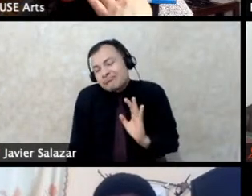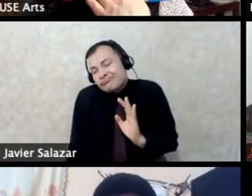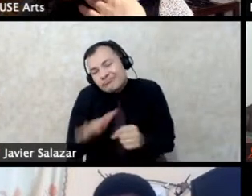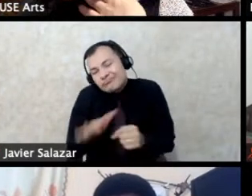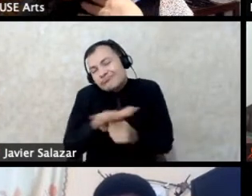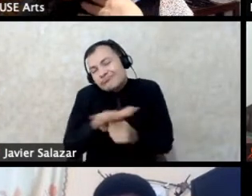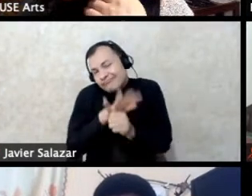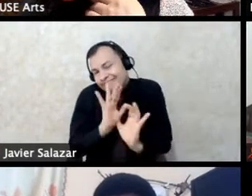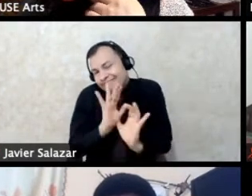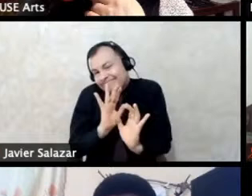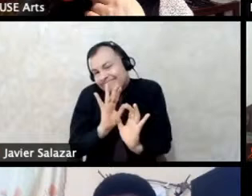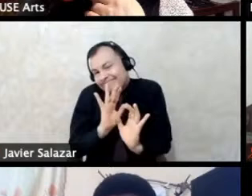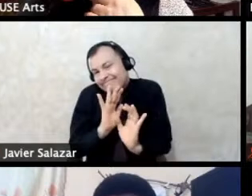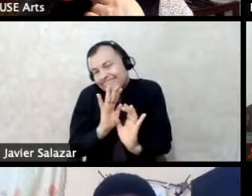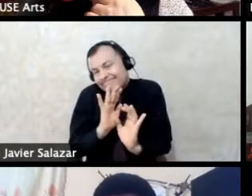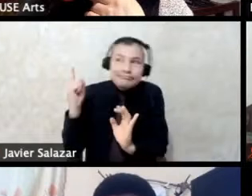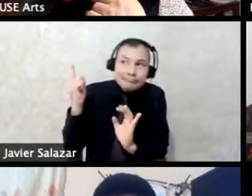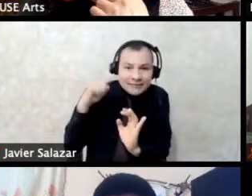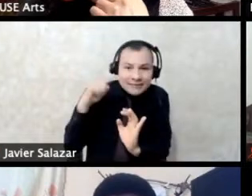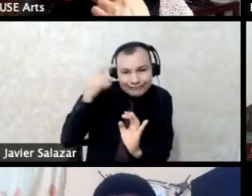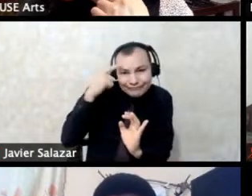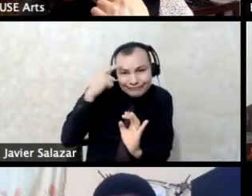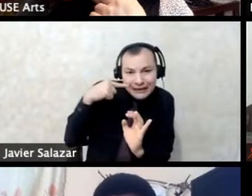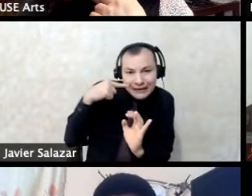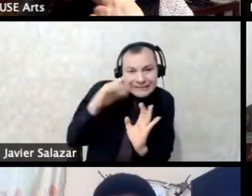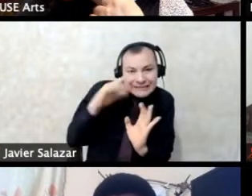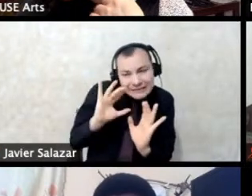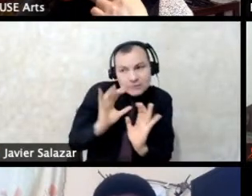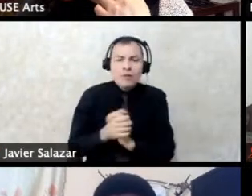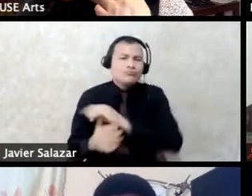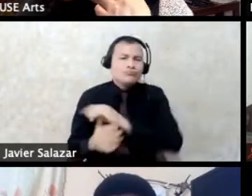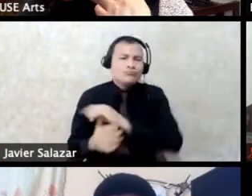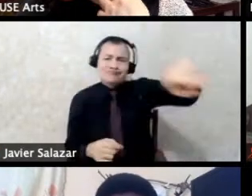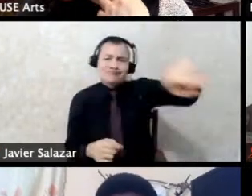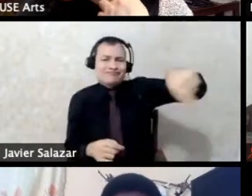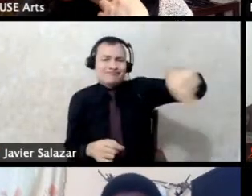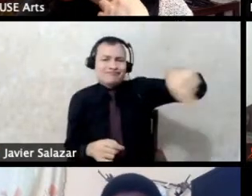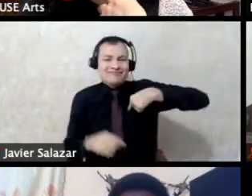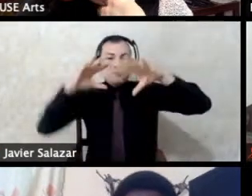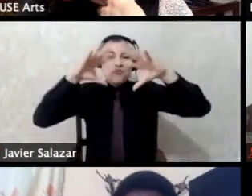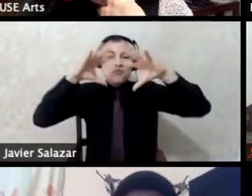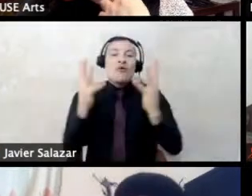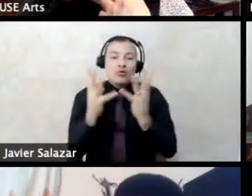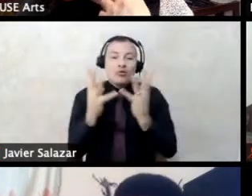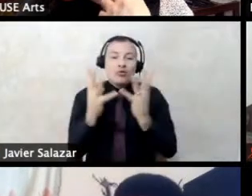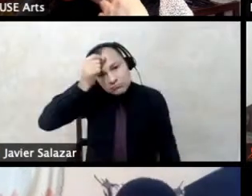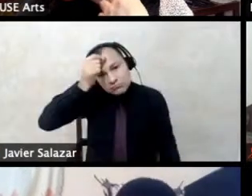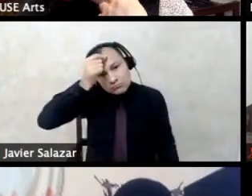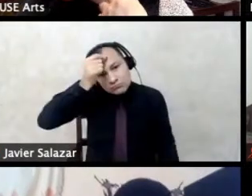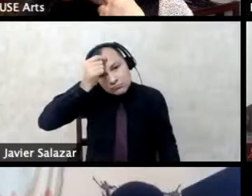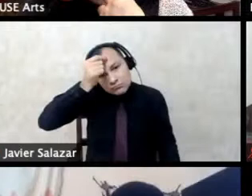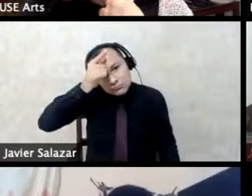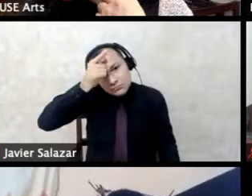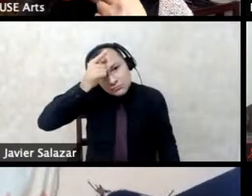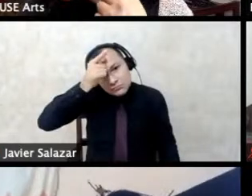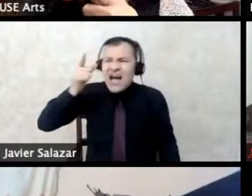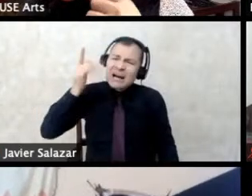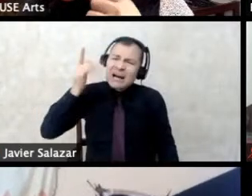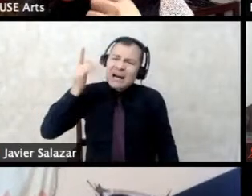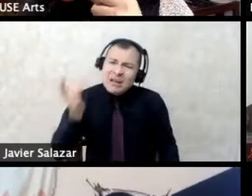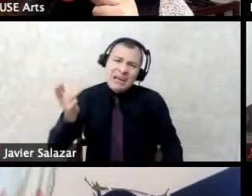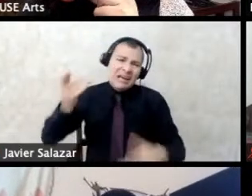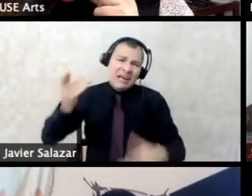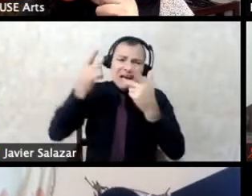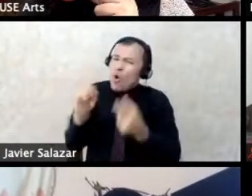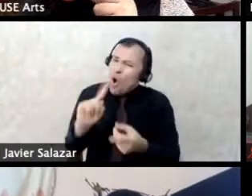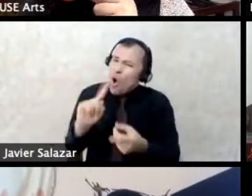así, procesado por todos nosotros, y no nos vamos a enfocar un poco como en eso. Más bien, vamos a empezar esta